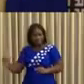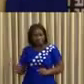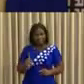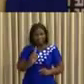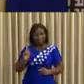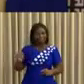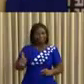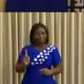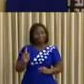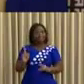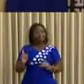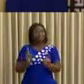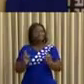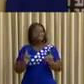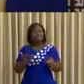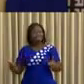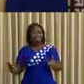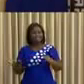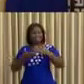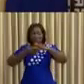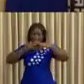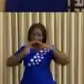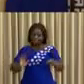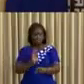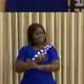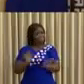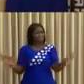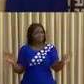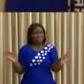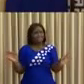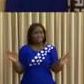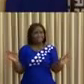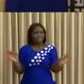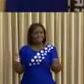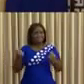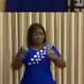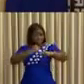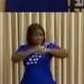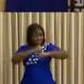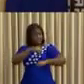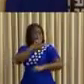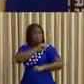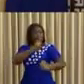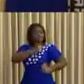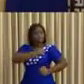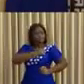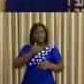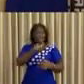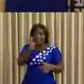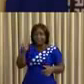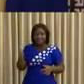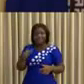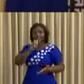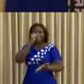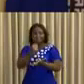exercise of their civic duties in peace and in freedom. The security agencies have assured me that they